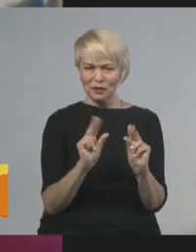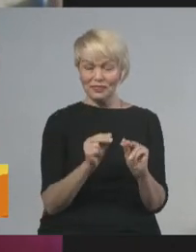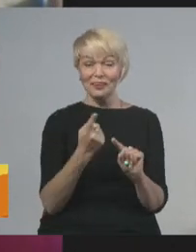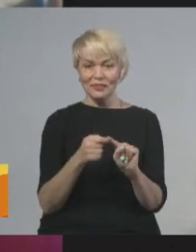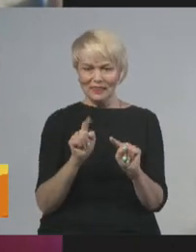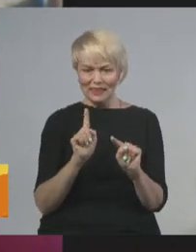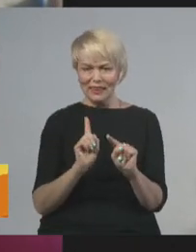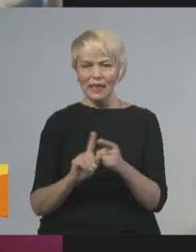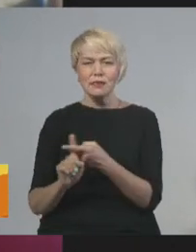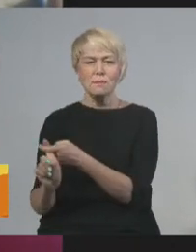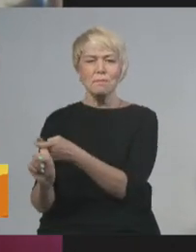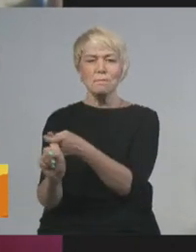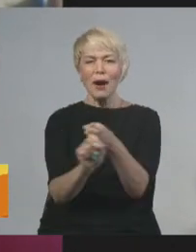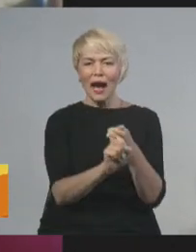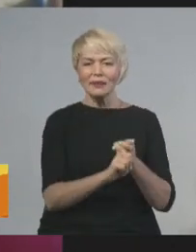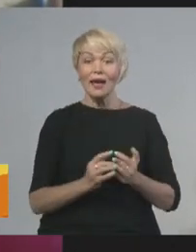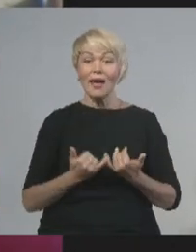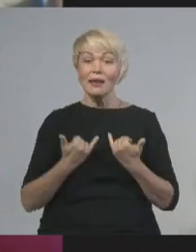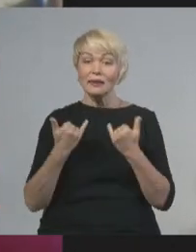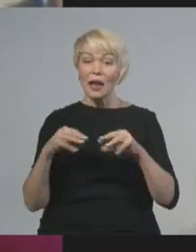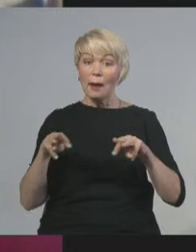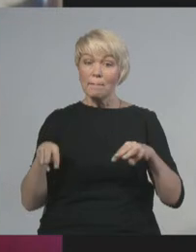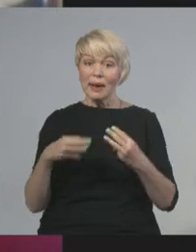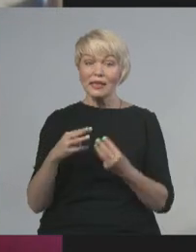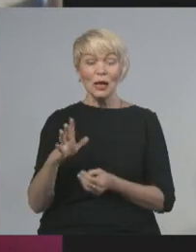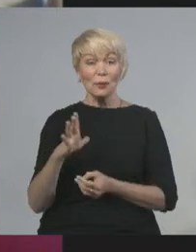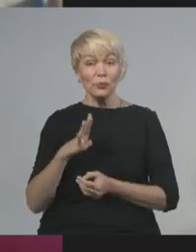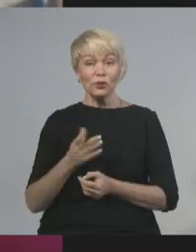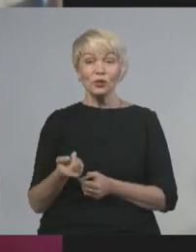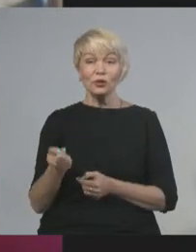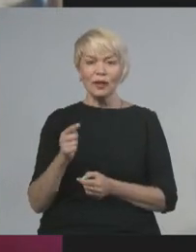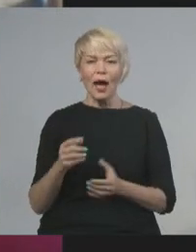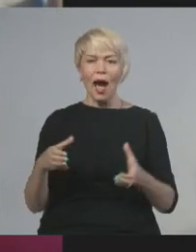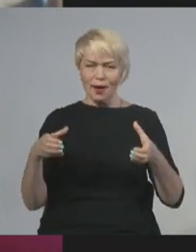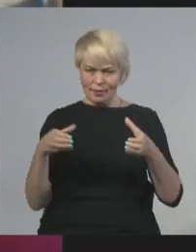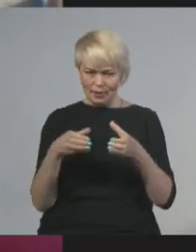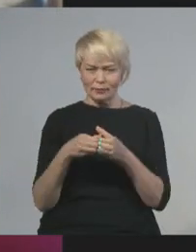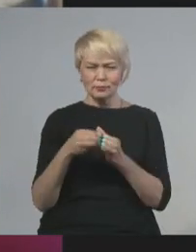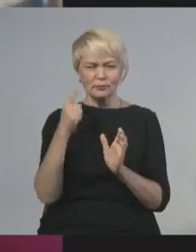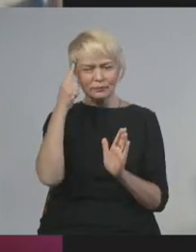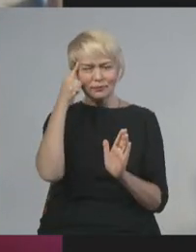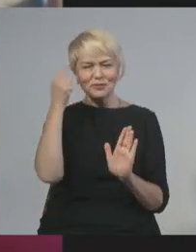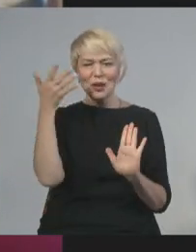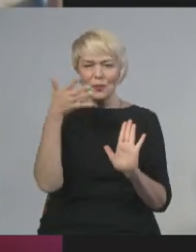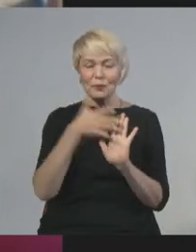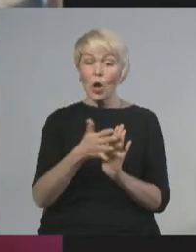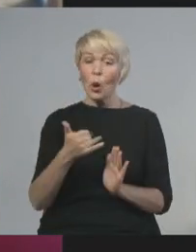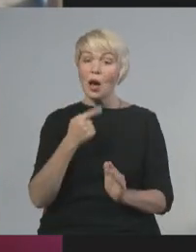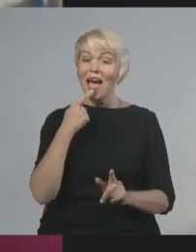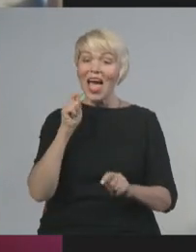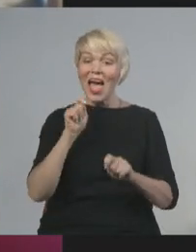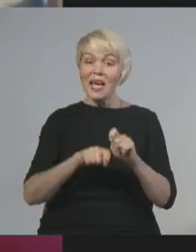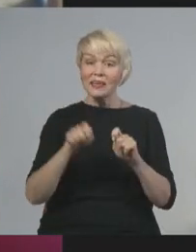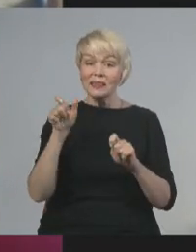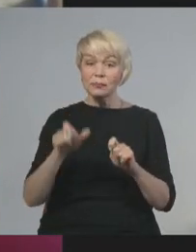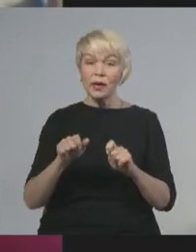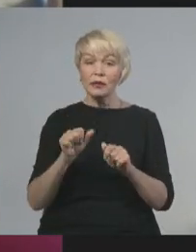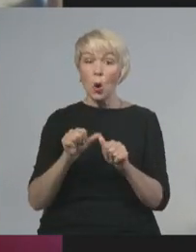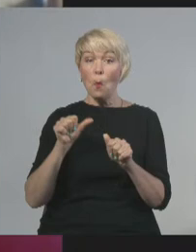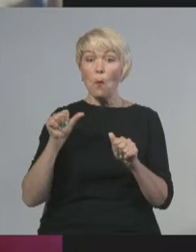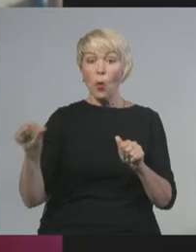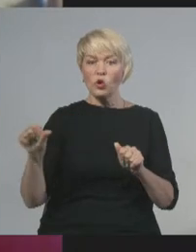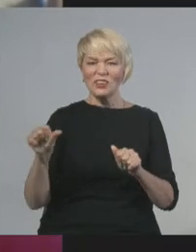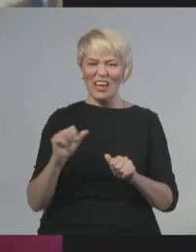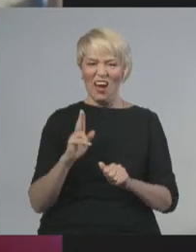media content is that we suddenly discovered that we have experts outside warsaw and this is uh